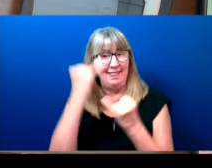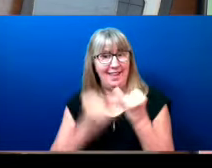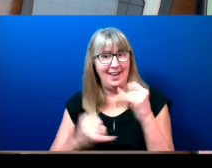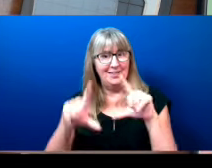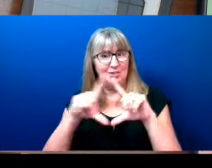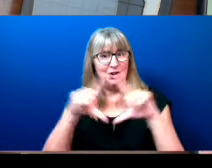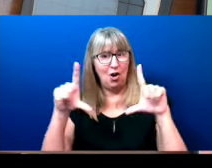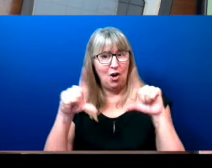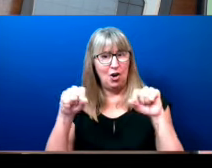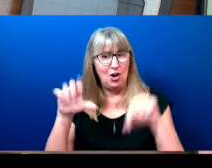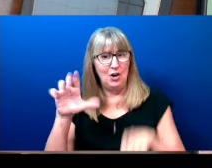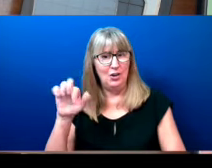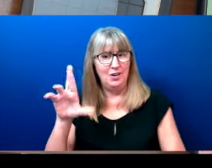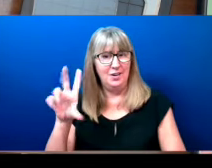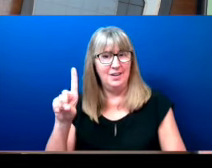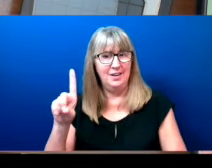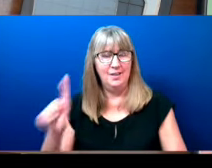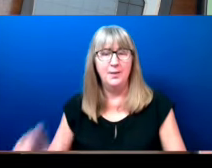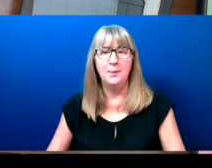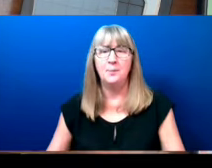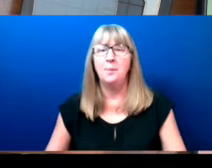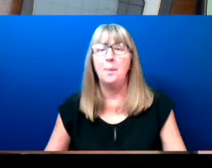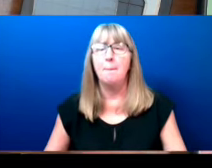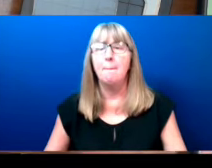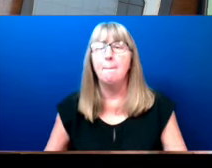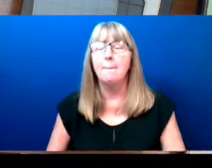All right, now for my last card,